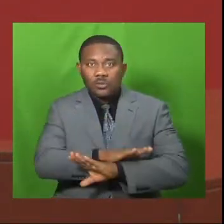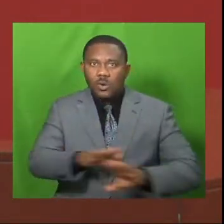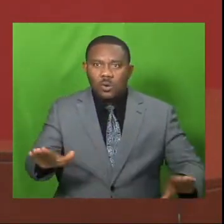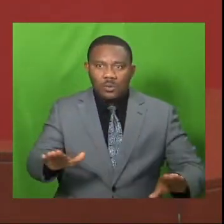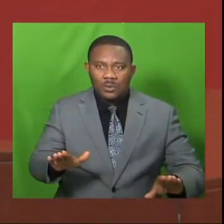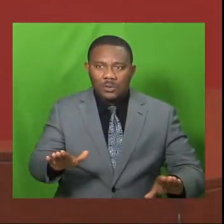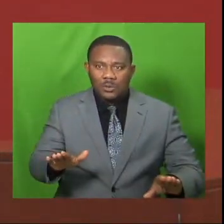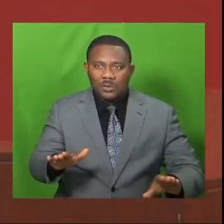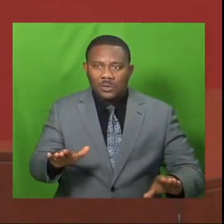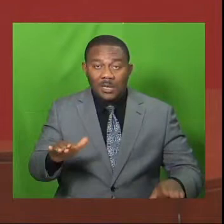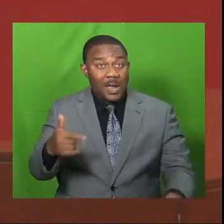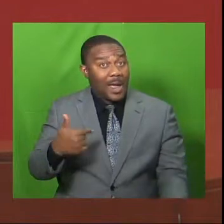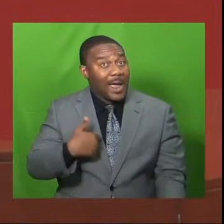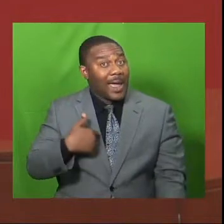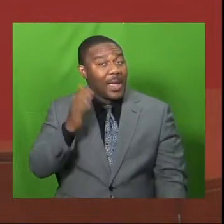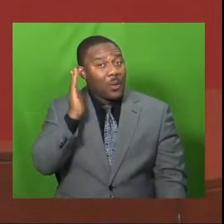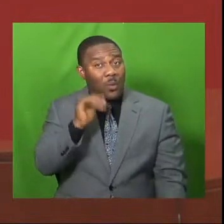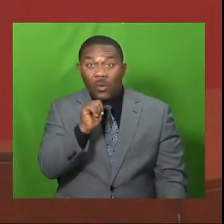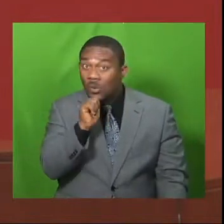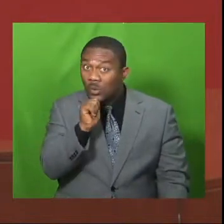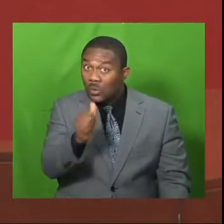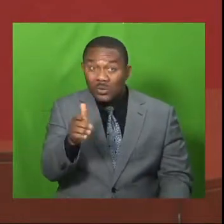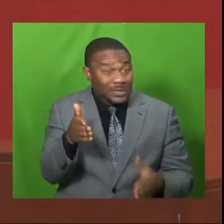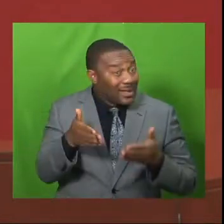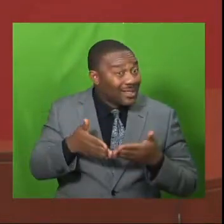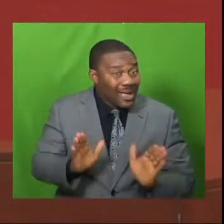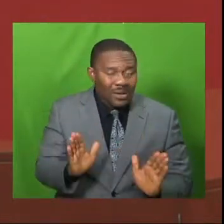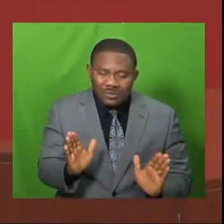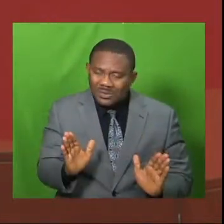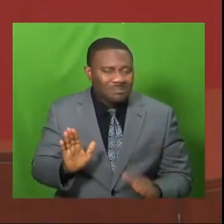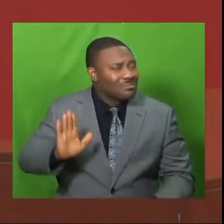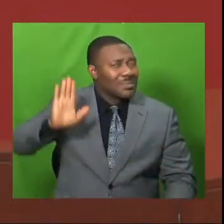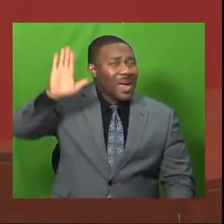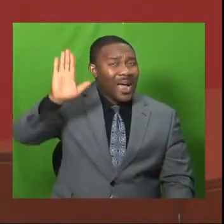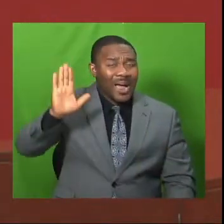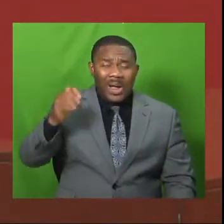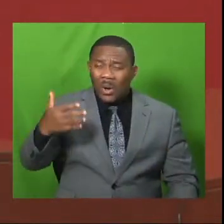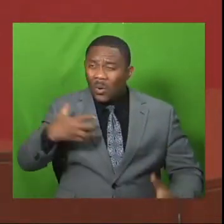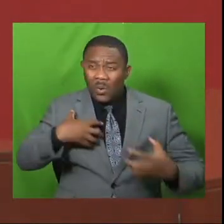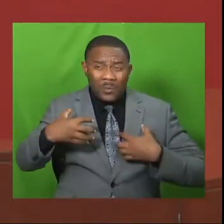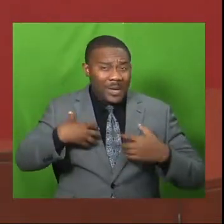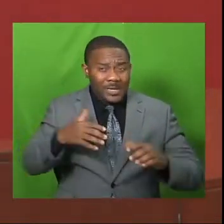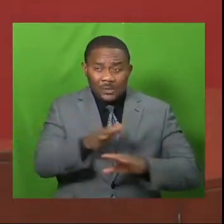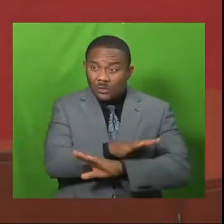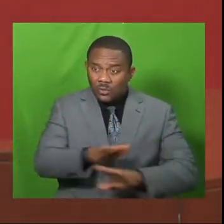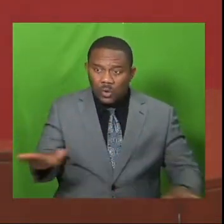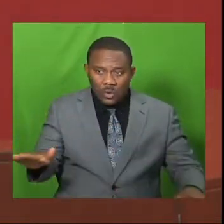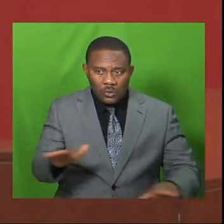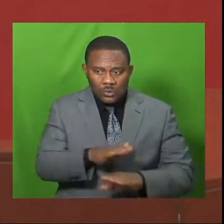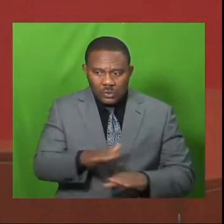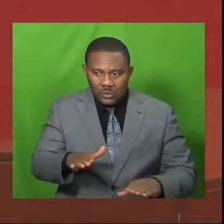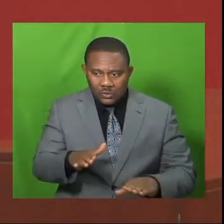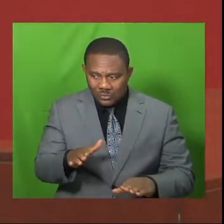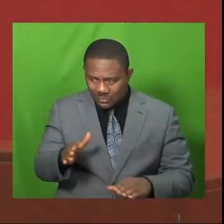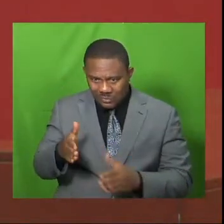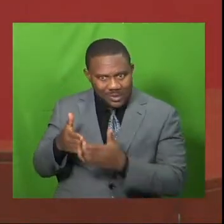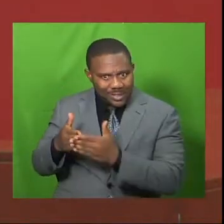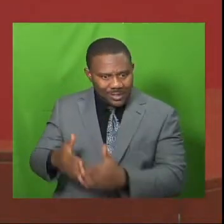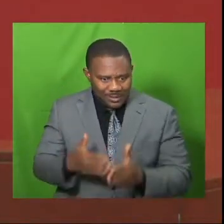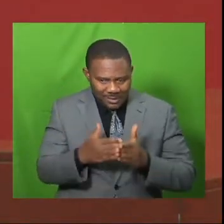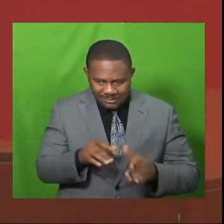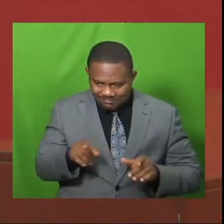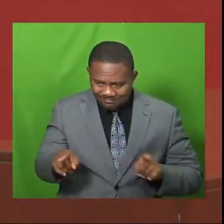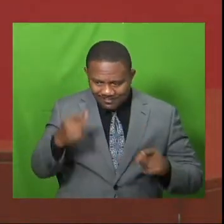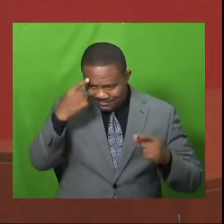So I'm not going to entertain any point of order, any interruption. That is agreement of the leadership. So if you